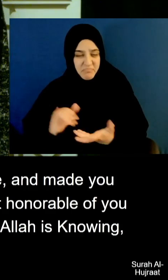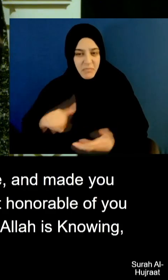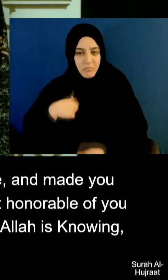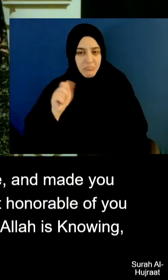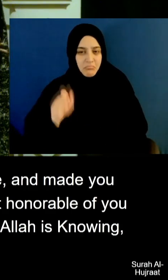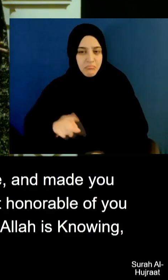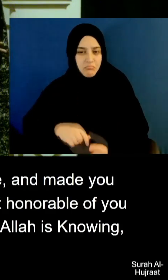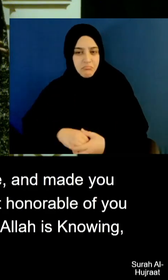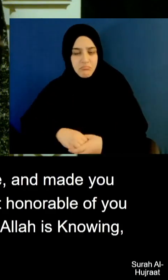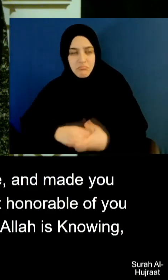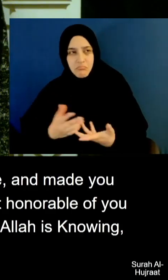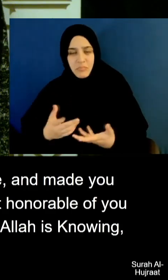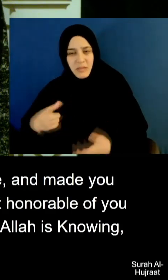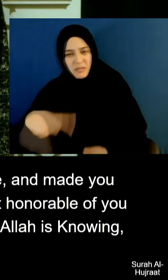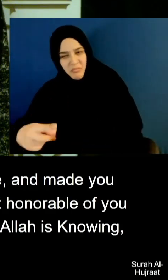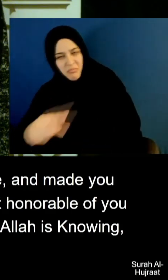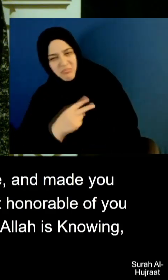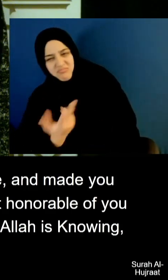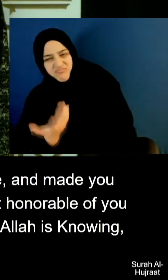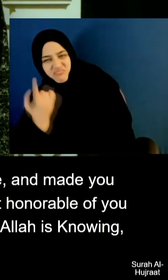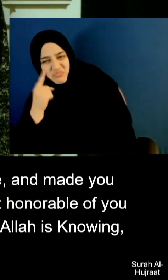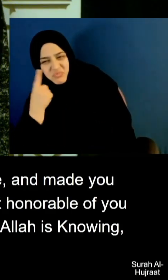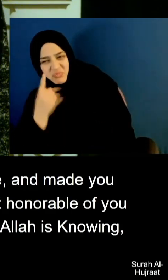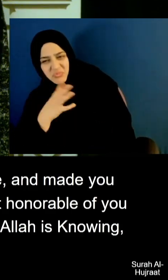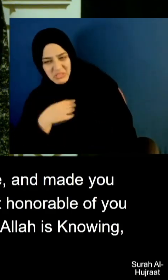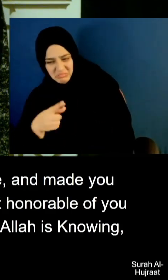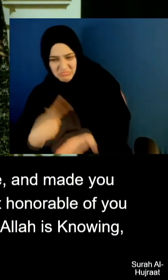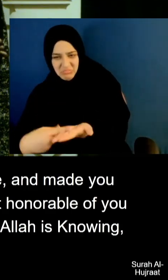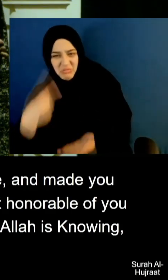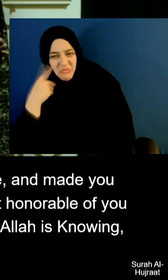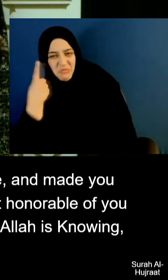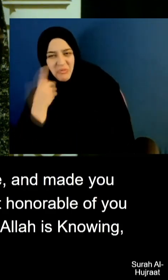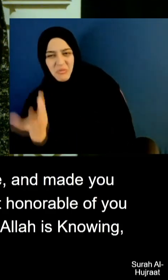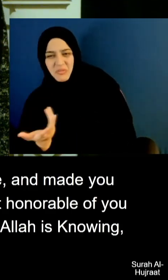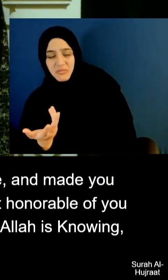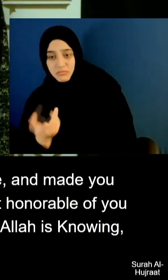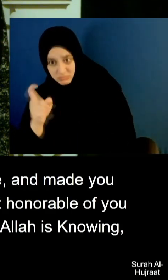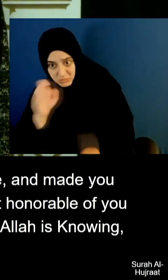Someone will say, why are you talking about this really? Is it important?